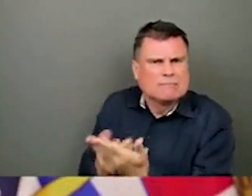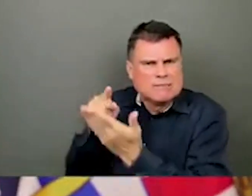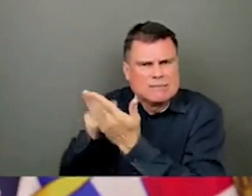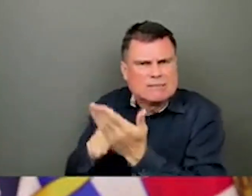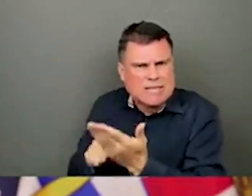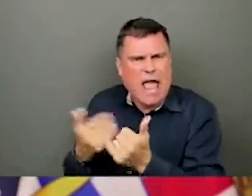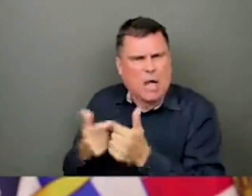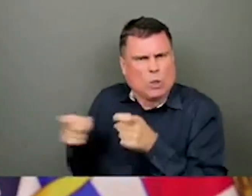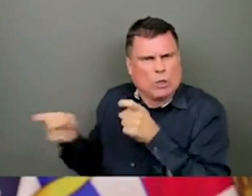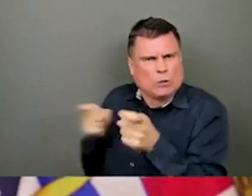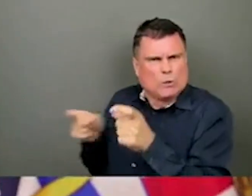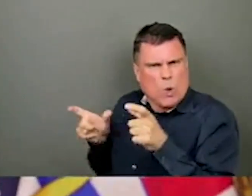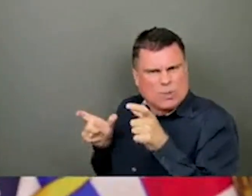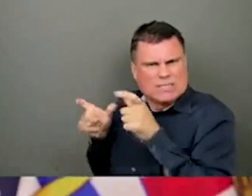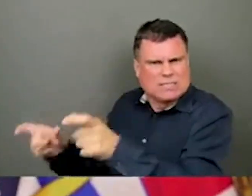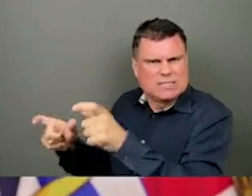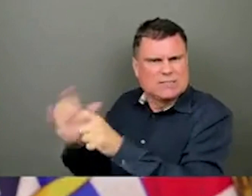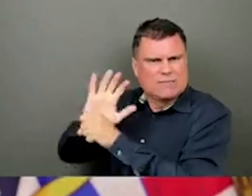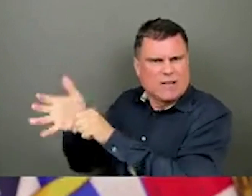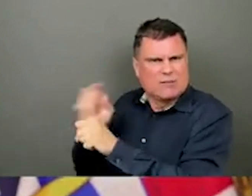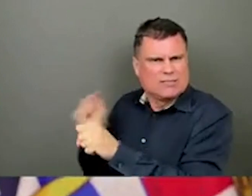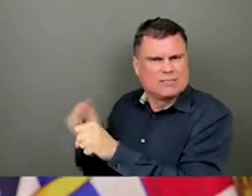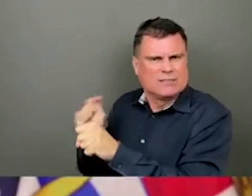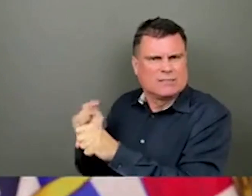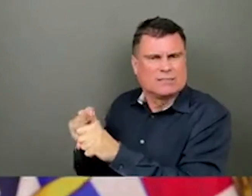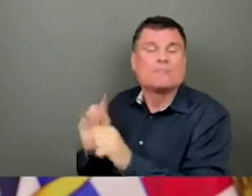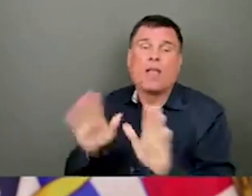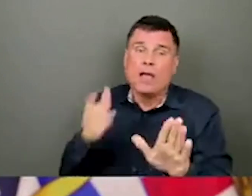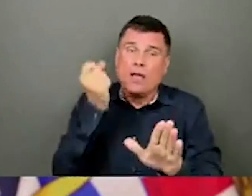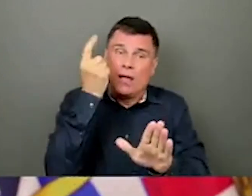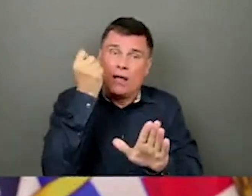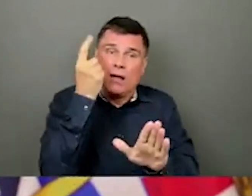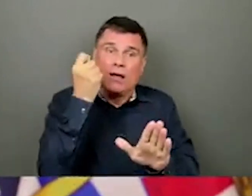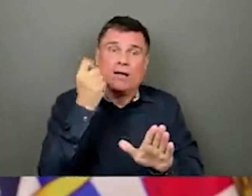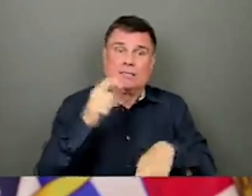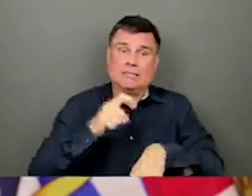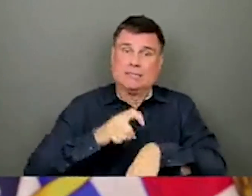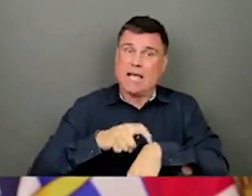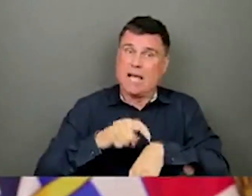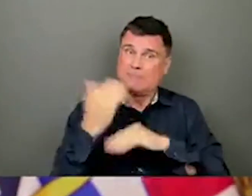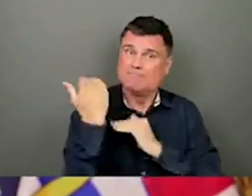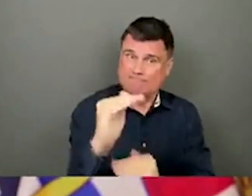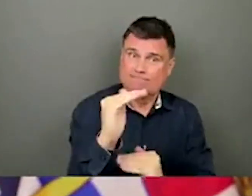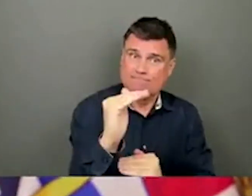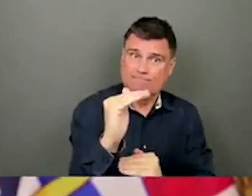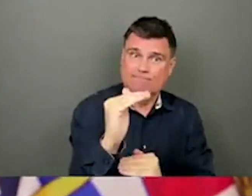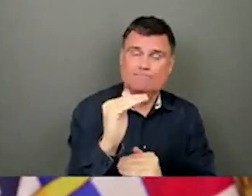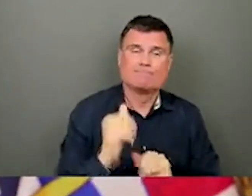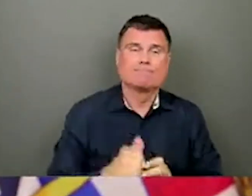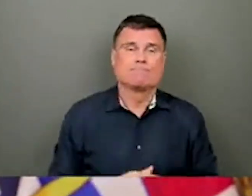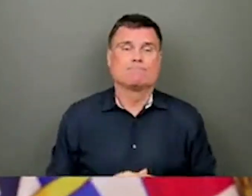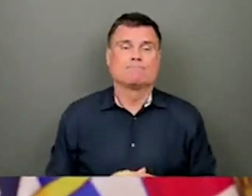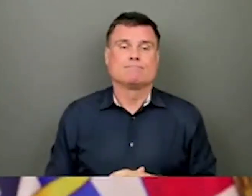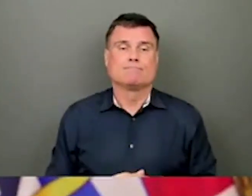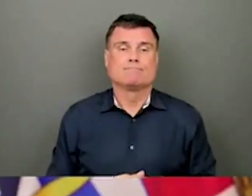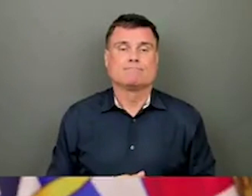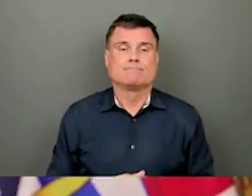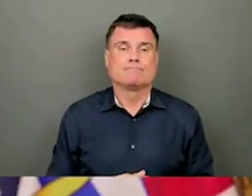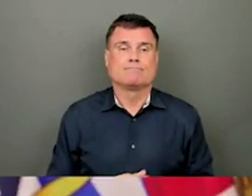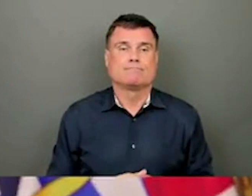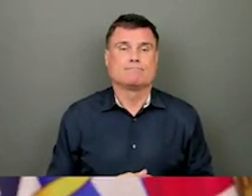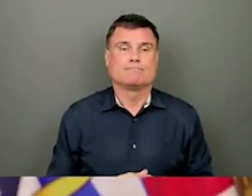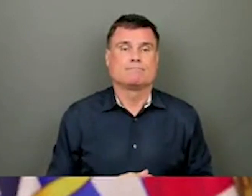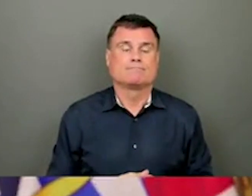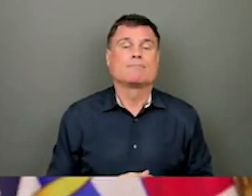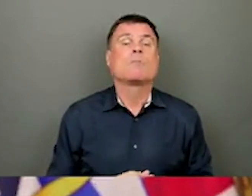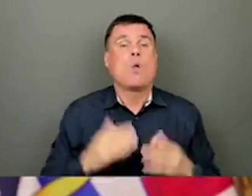dealt. This will be a time-limited initiative, and will eventually, as we move into the fall, we'll continue